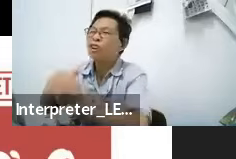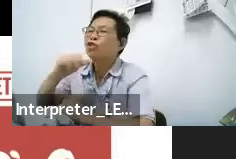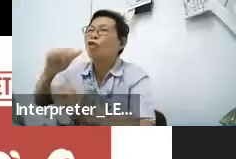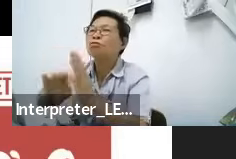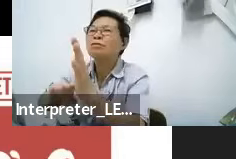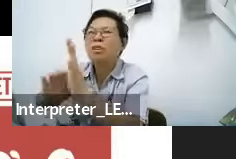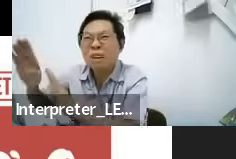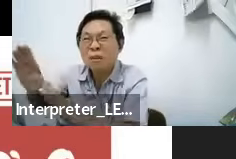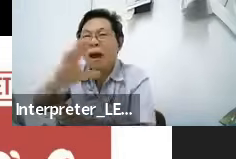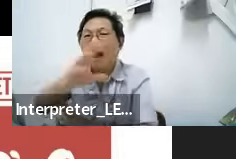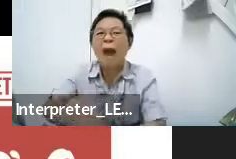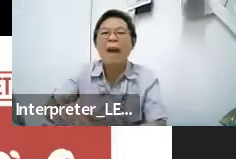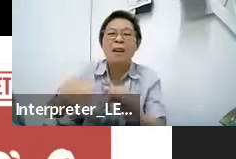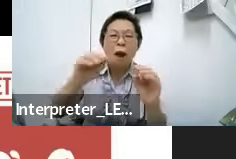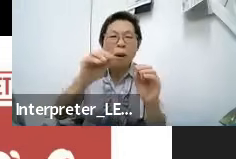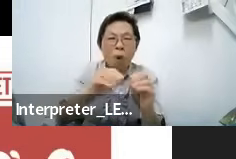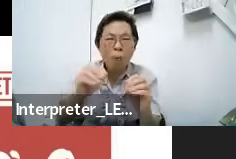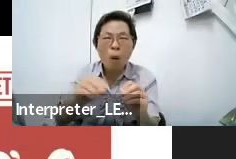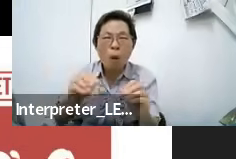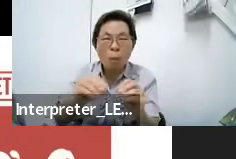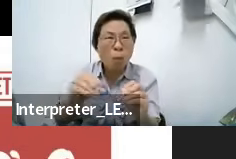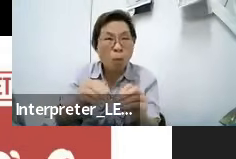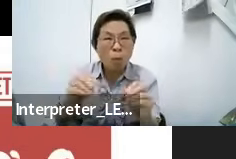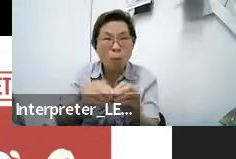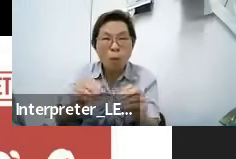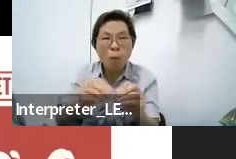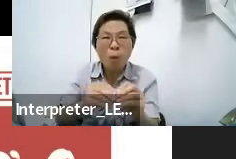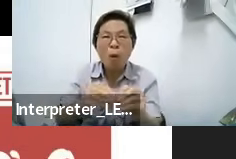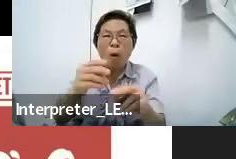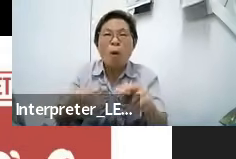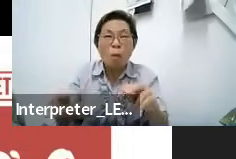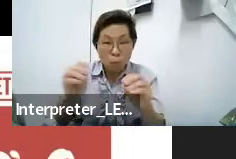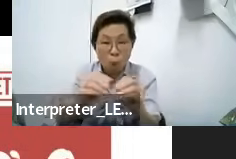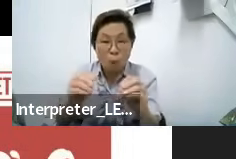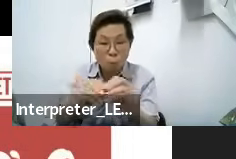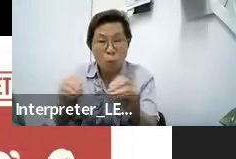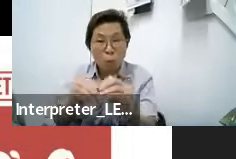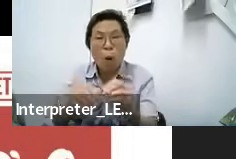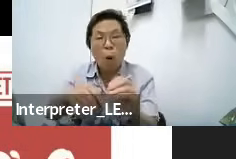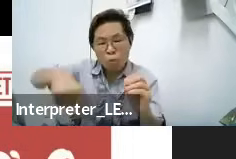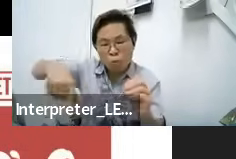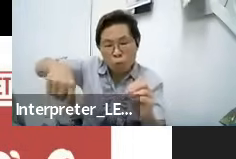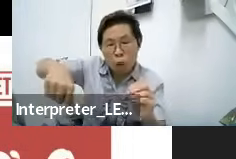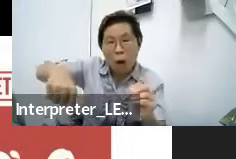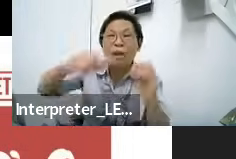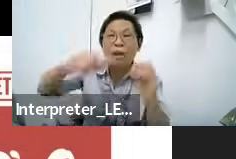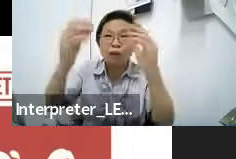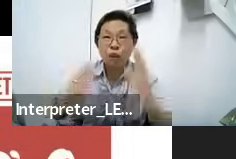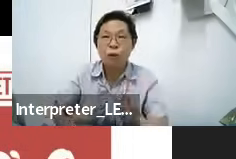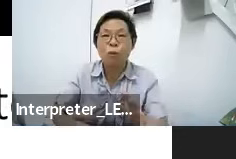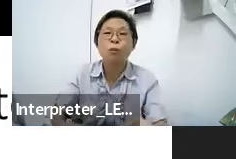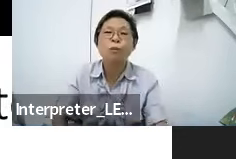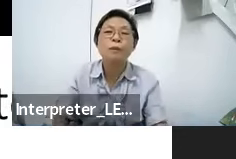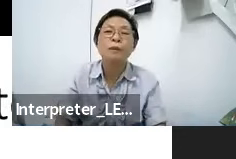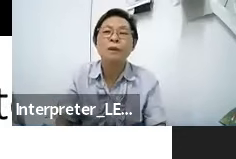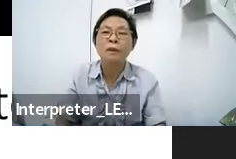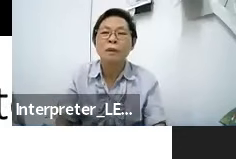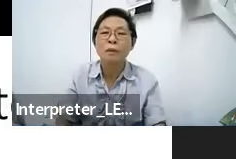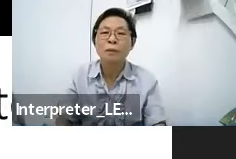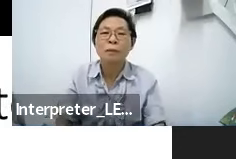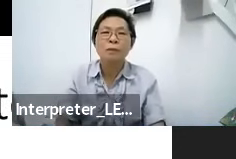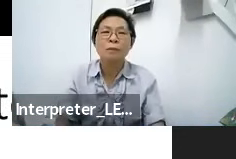substantially increasing the supply of qualified teachers. Next slide.